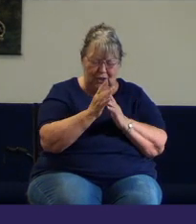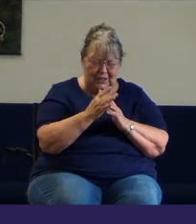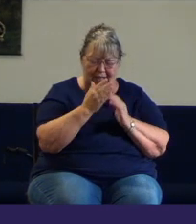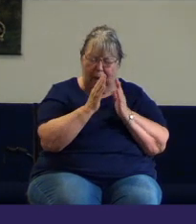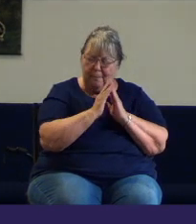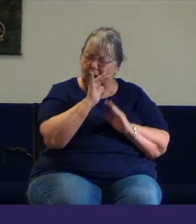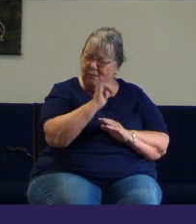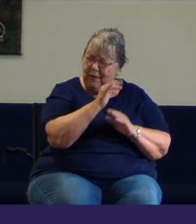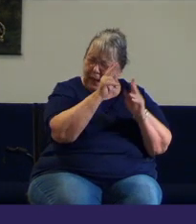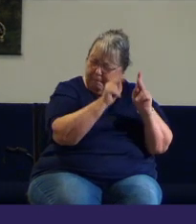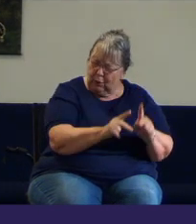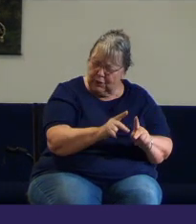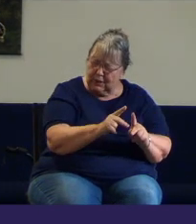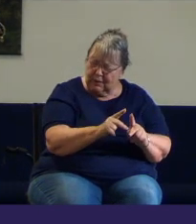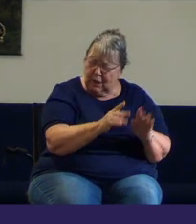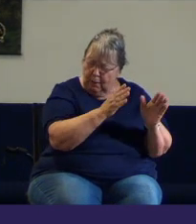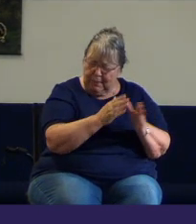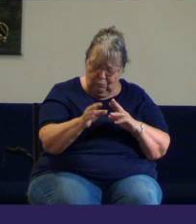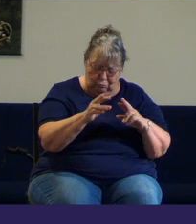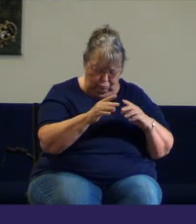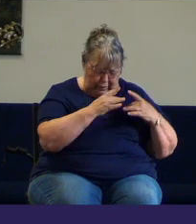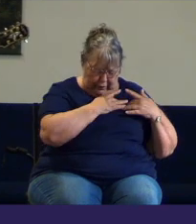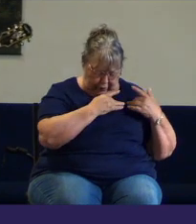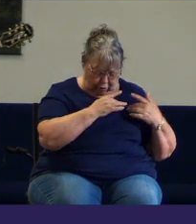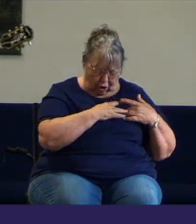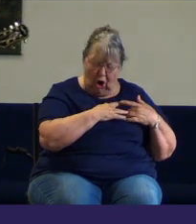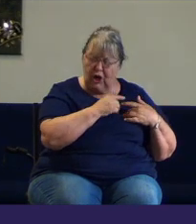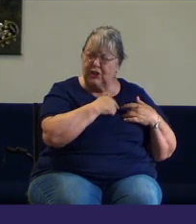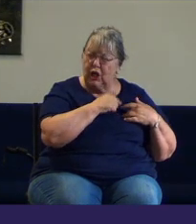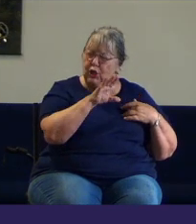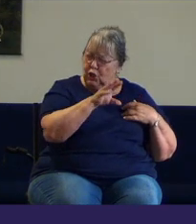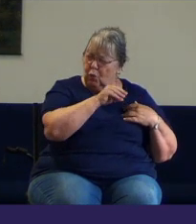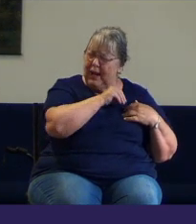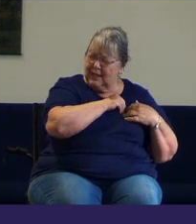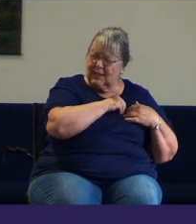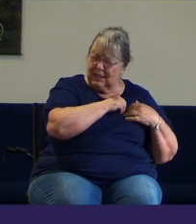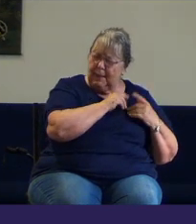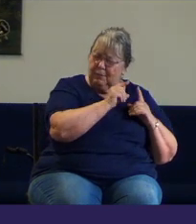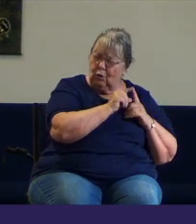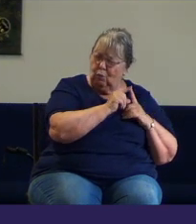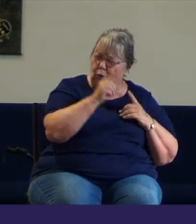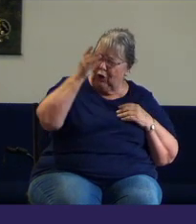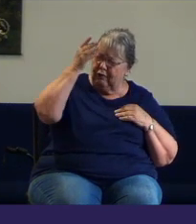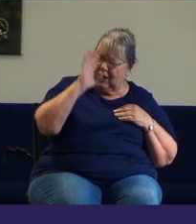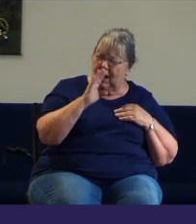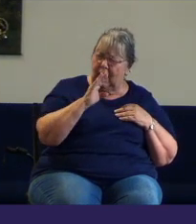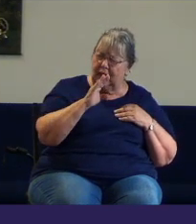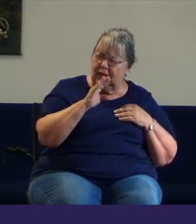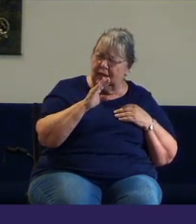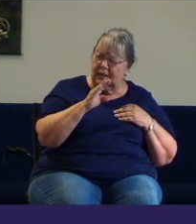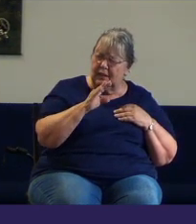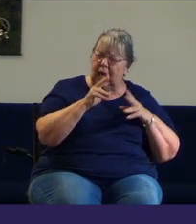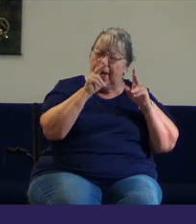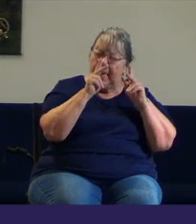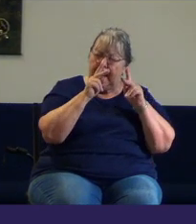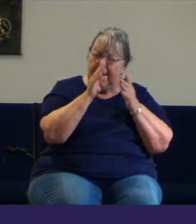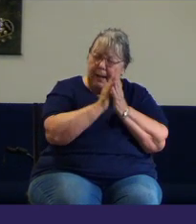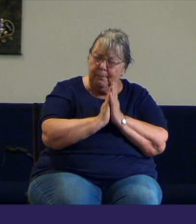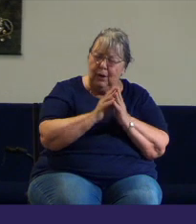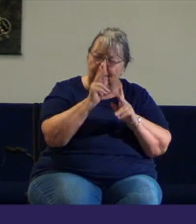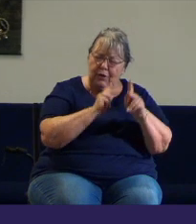person that you prepare their hearts, oh God, and that you would prepare your people to bring forth a message of the story they have to